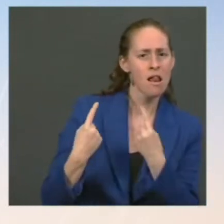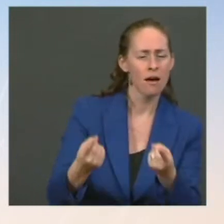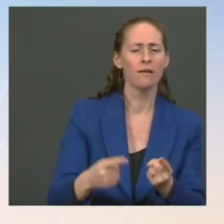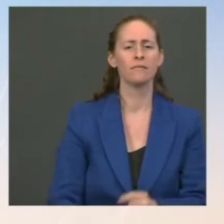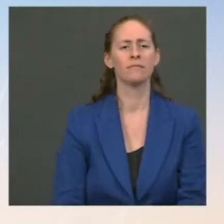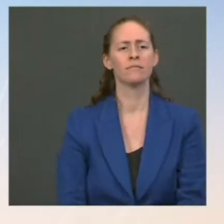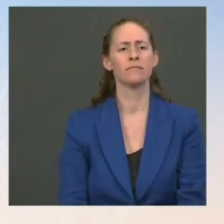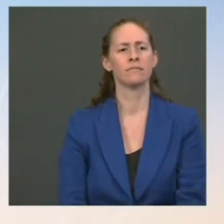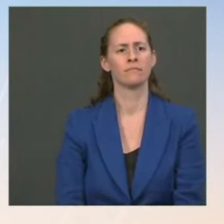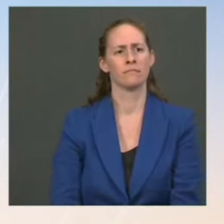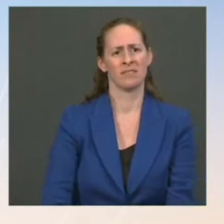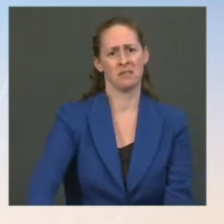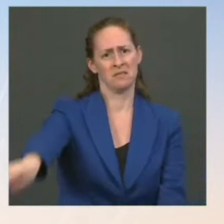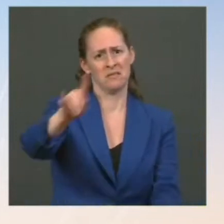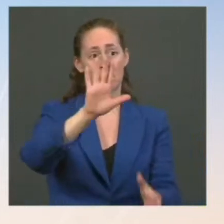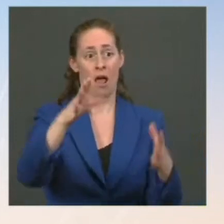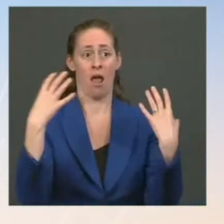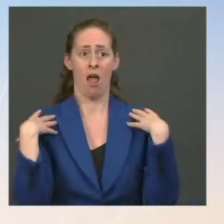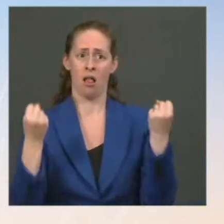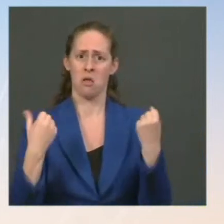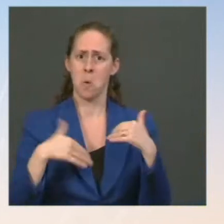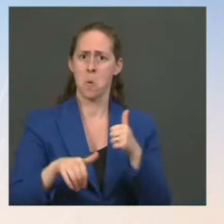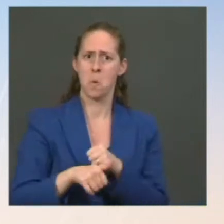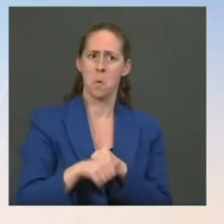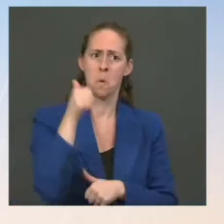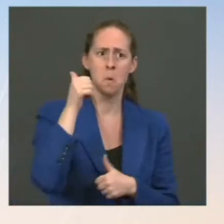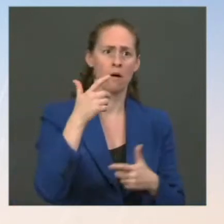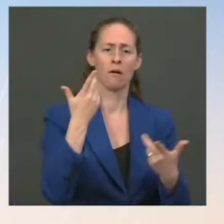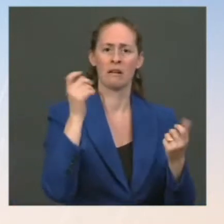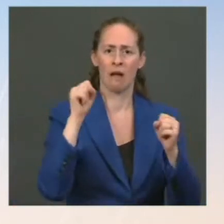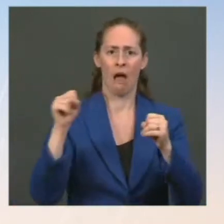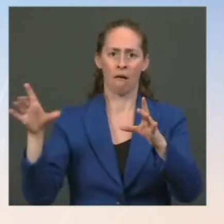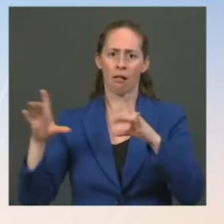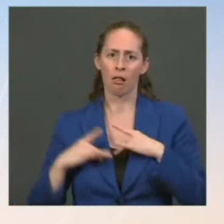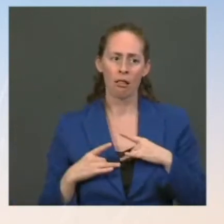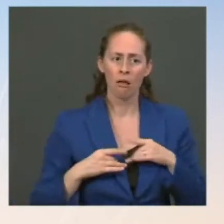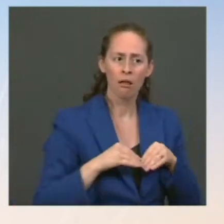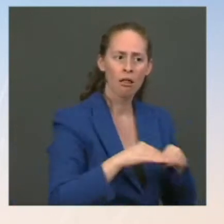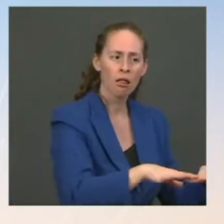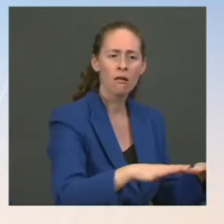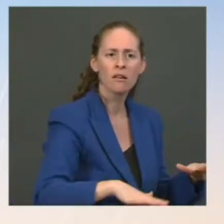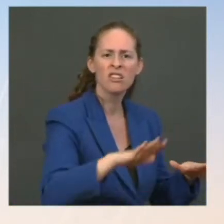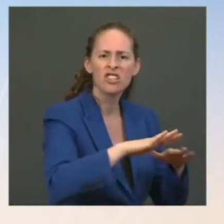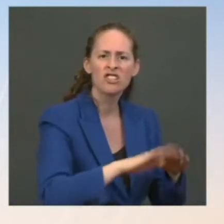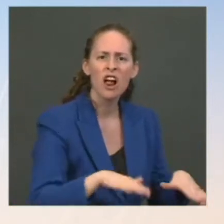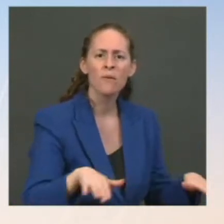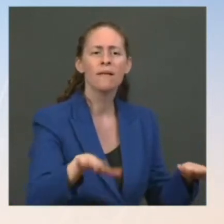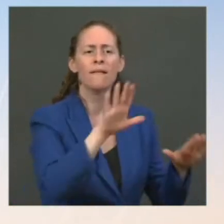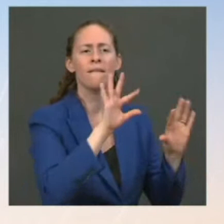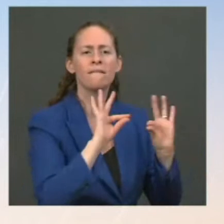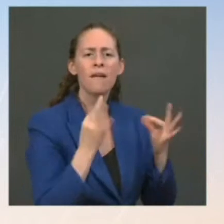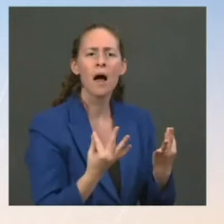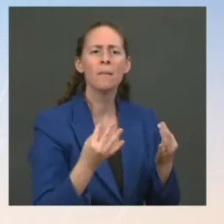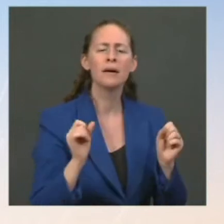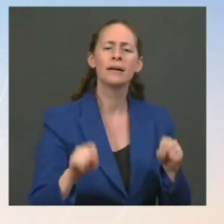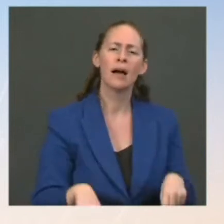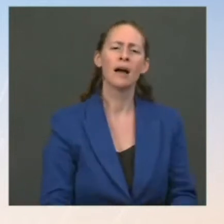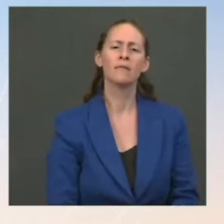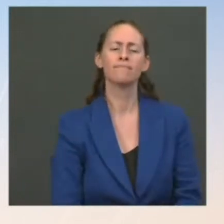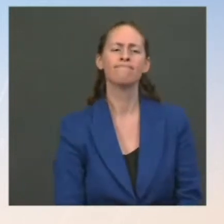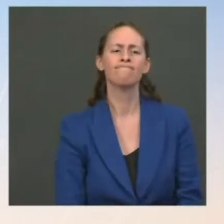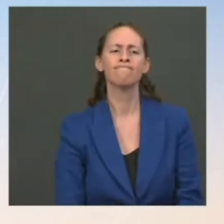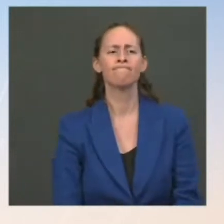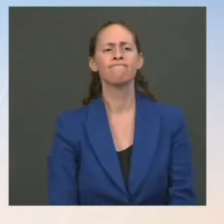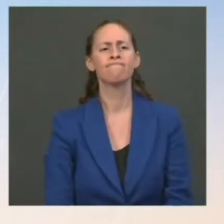risk for their health, for their lives, for their children's lives, and also it was creating a great deal, not a bit of a lesser